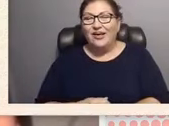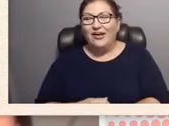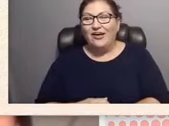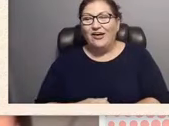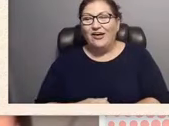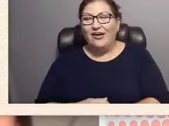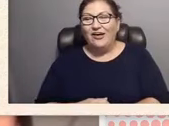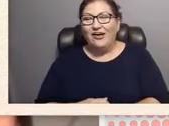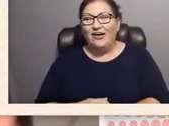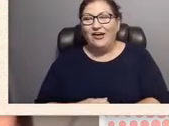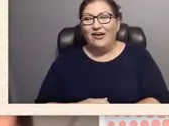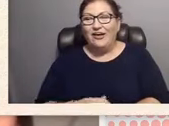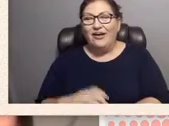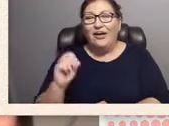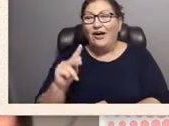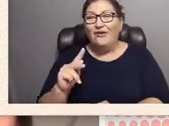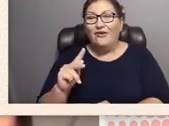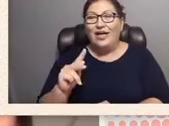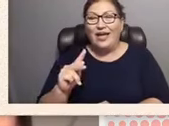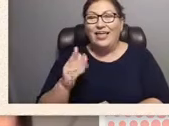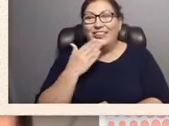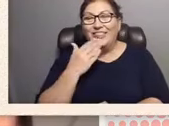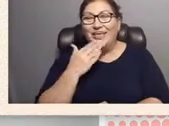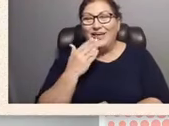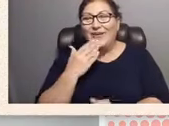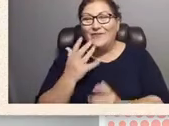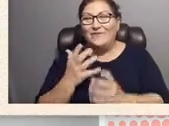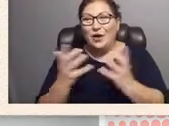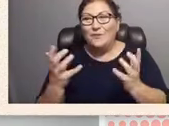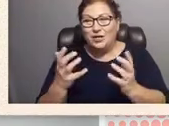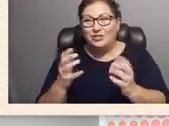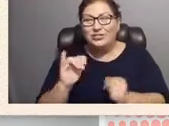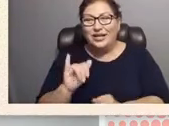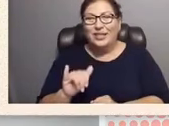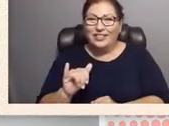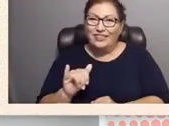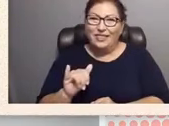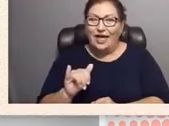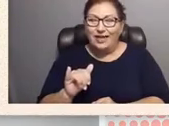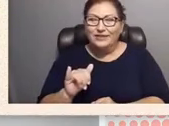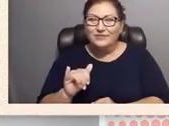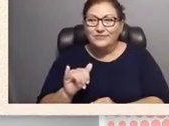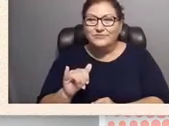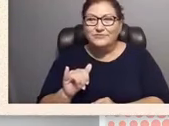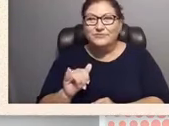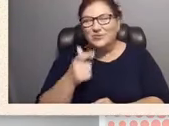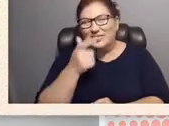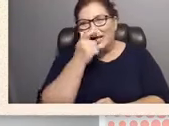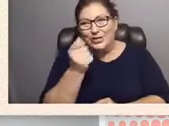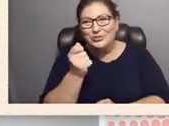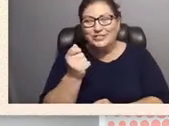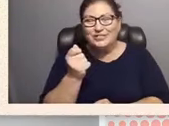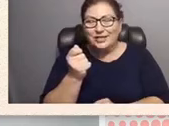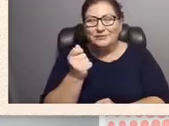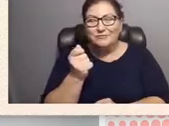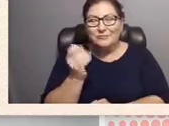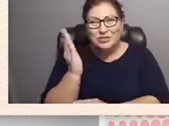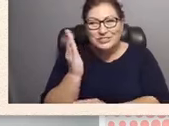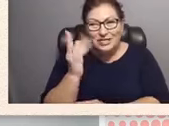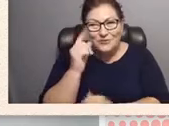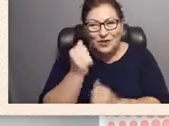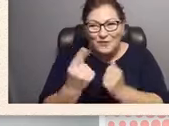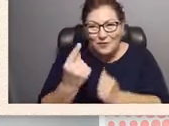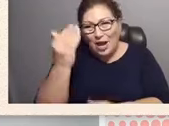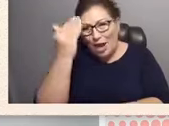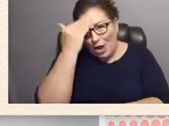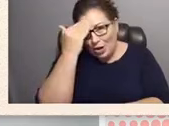All right, guys, thanks very much. That was definitely interesting presentation for everybody. I know that we're kind of out